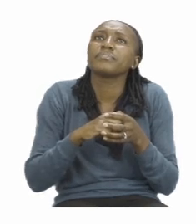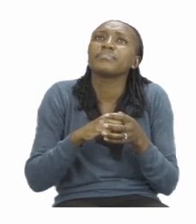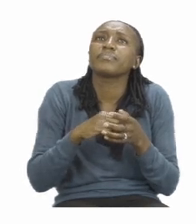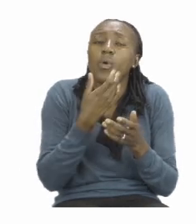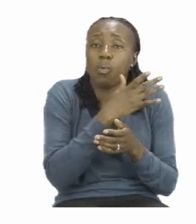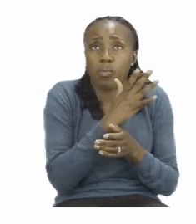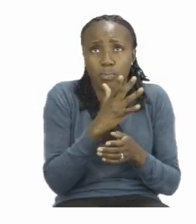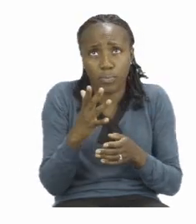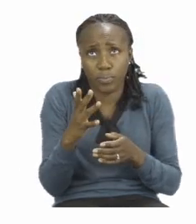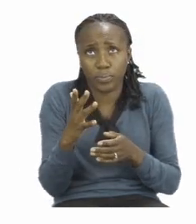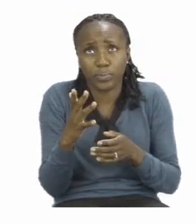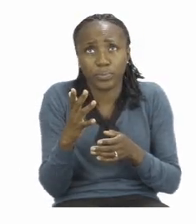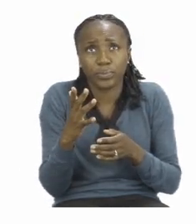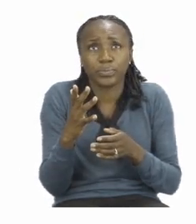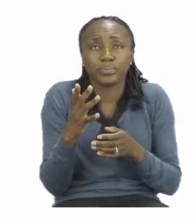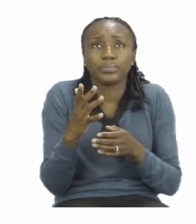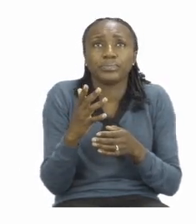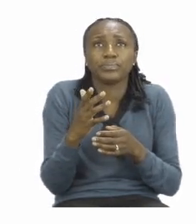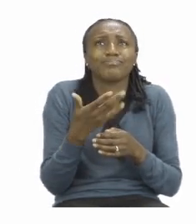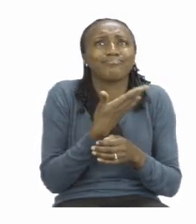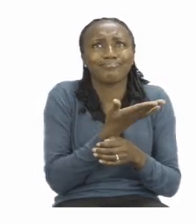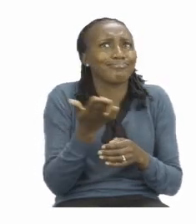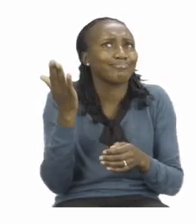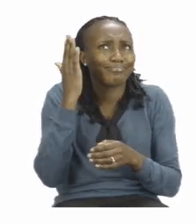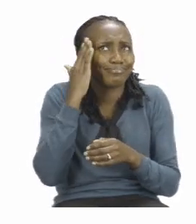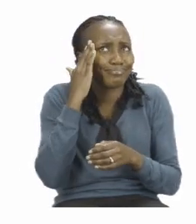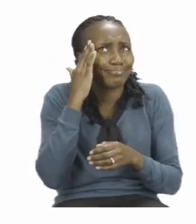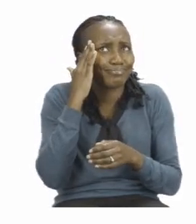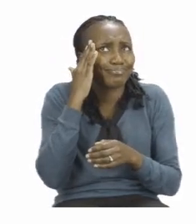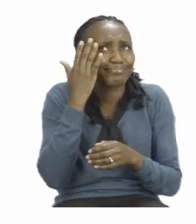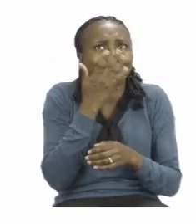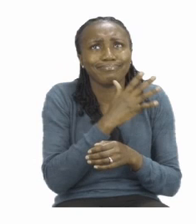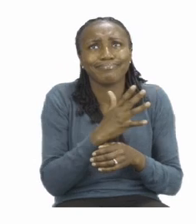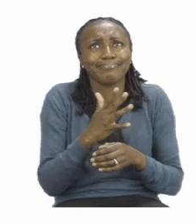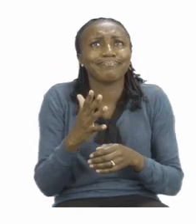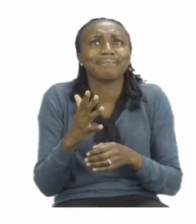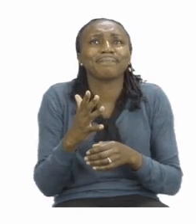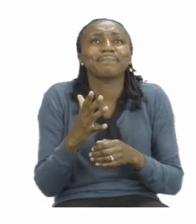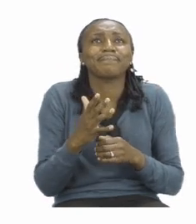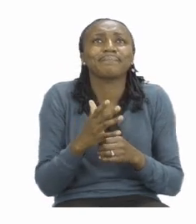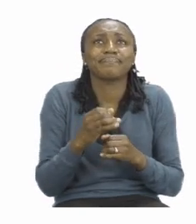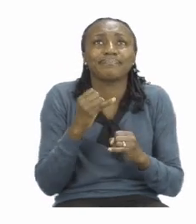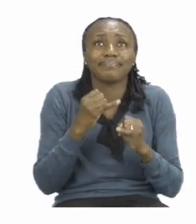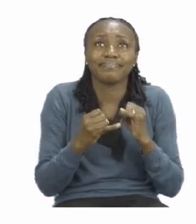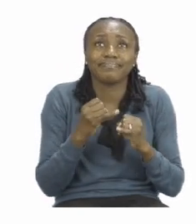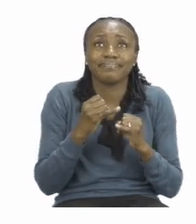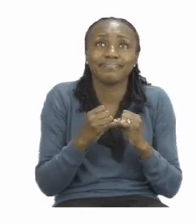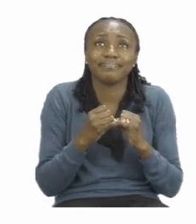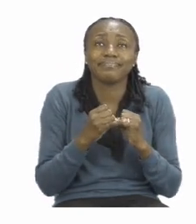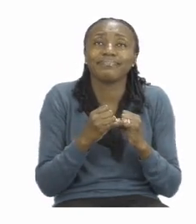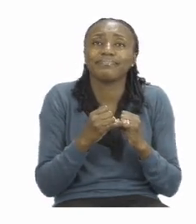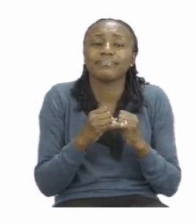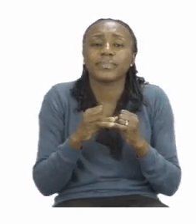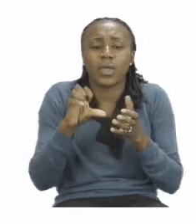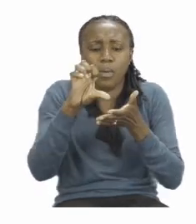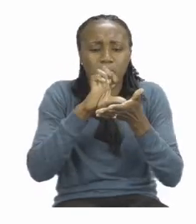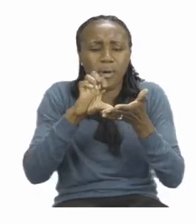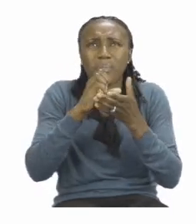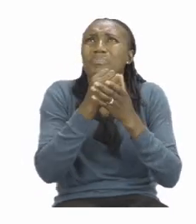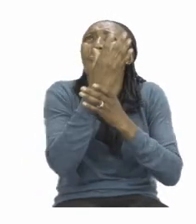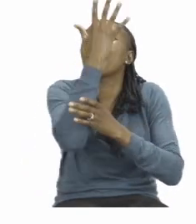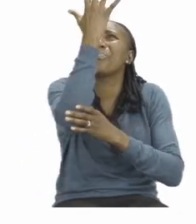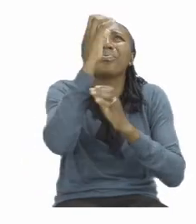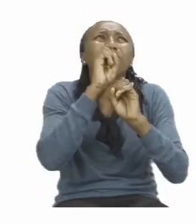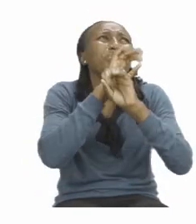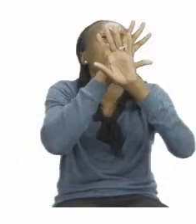water, which I'm sure we all know. The last word we have is polluted.